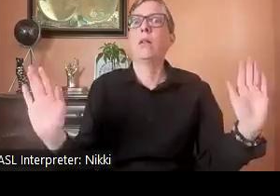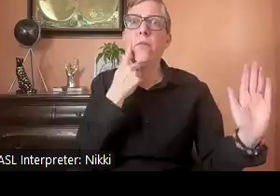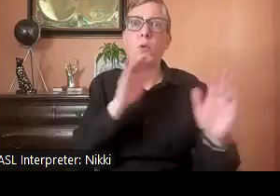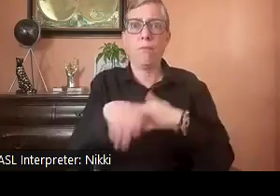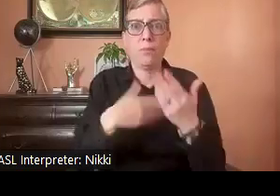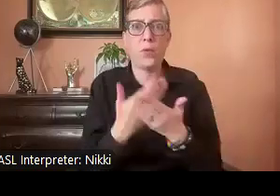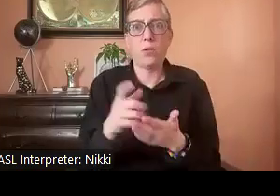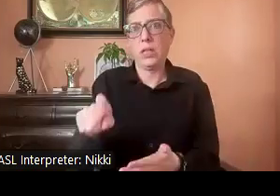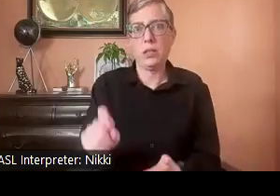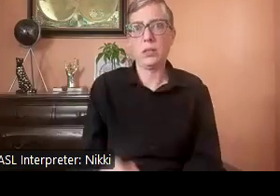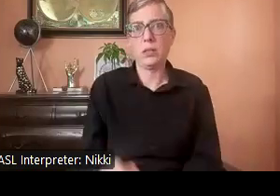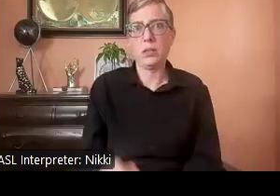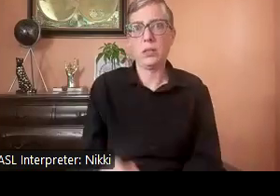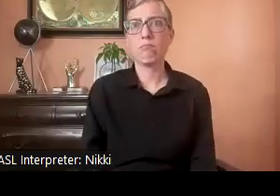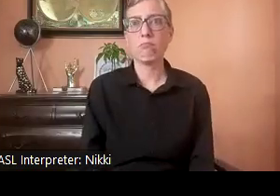healthcare. So